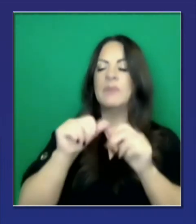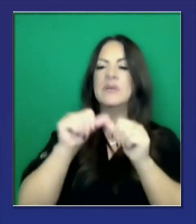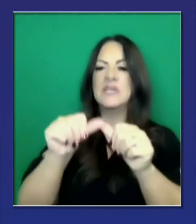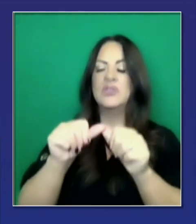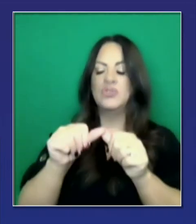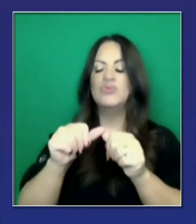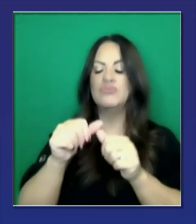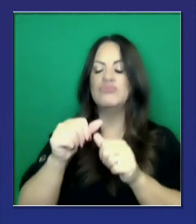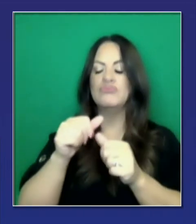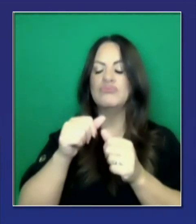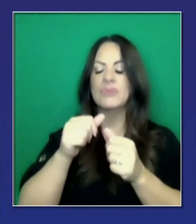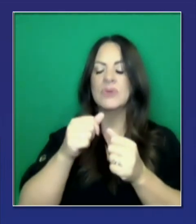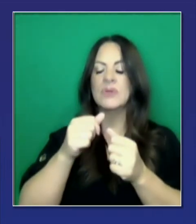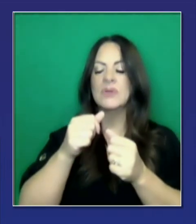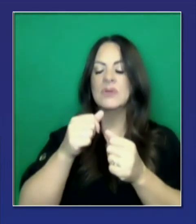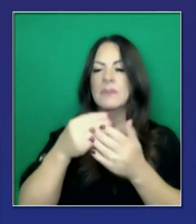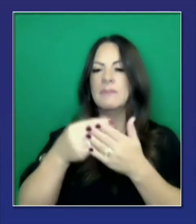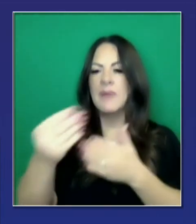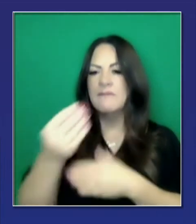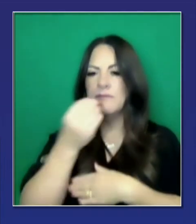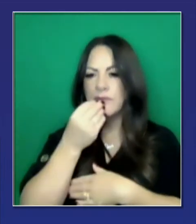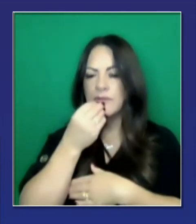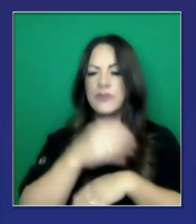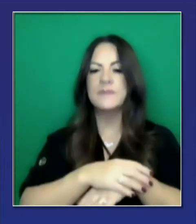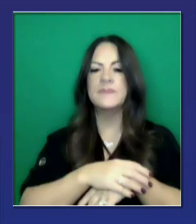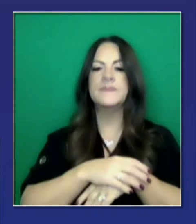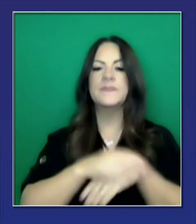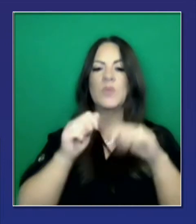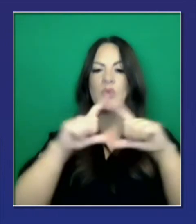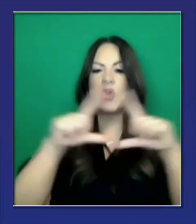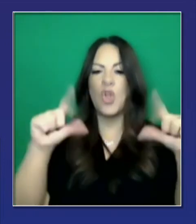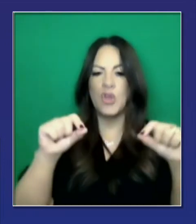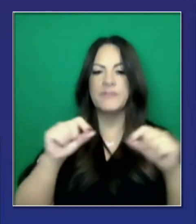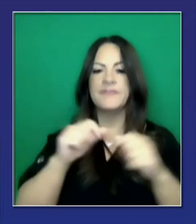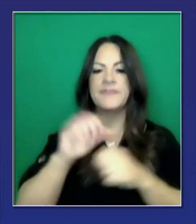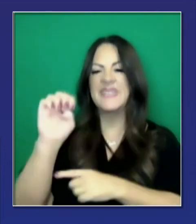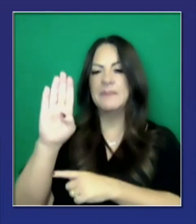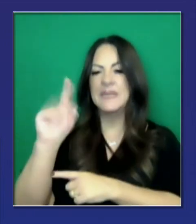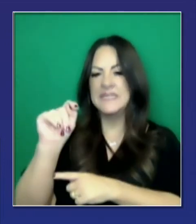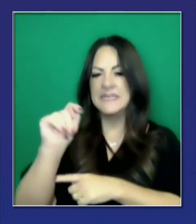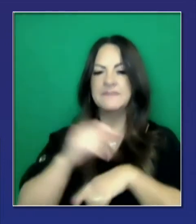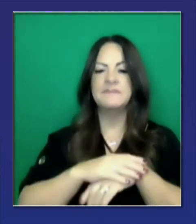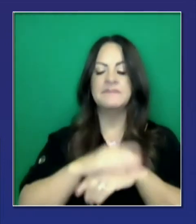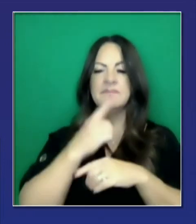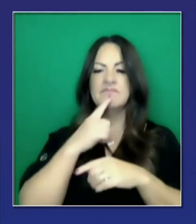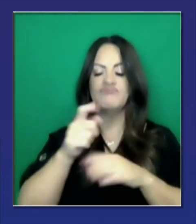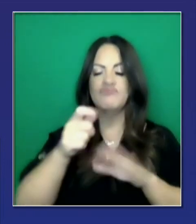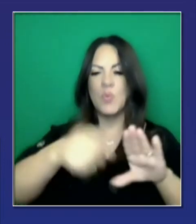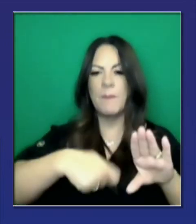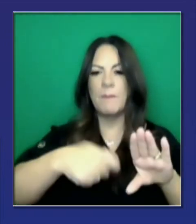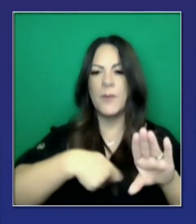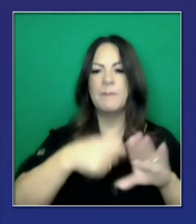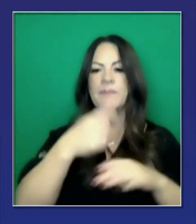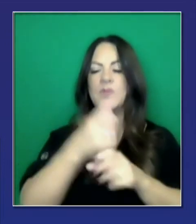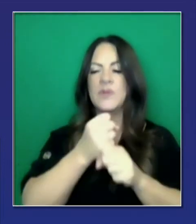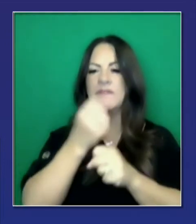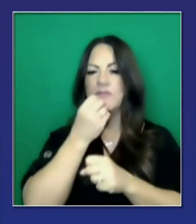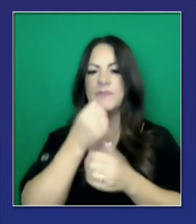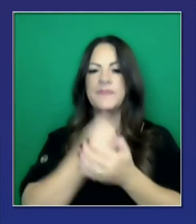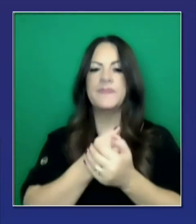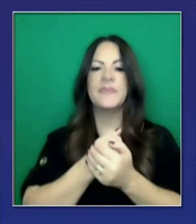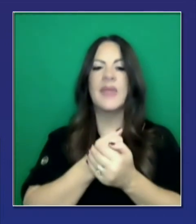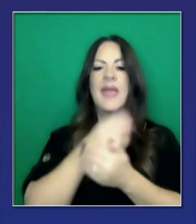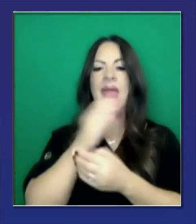pandemic expansions include the PUA. That's the unemployment insurance, but for people that are the